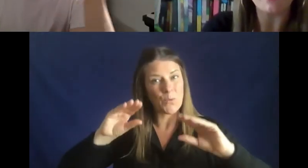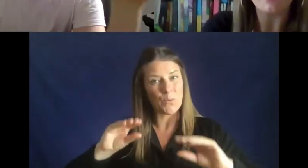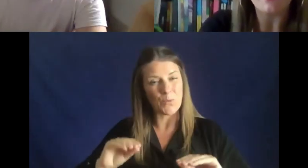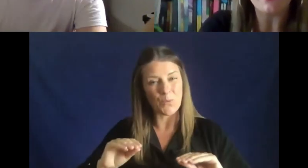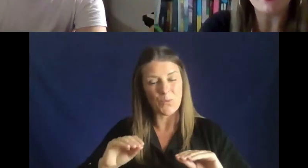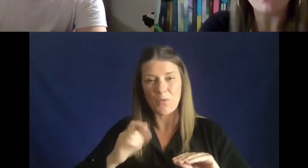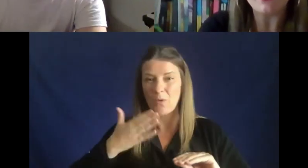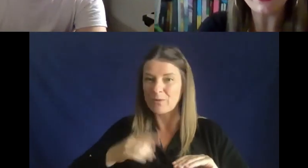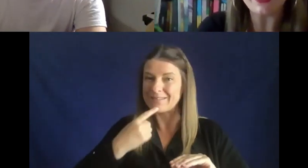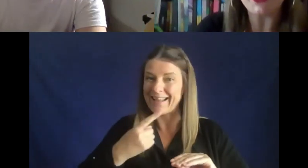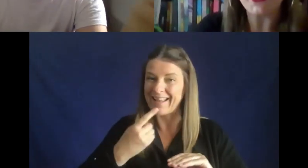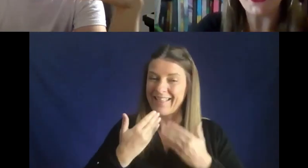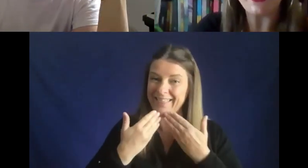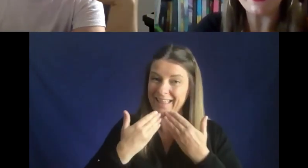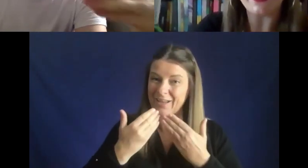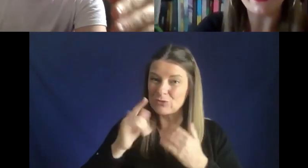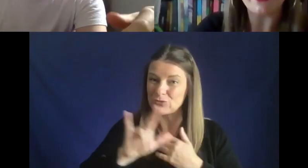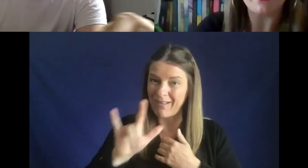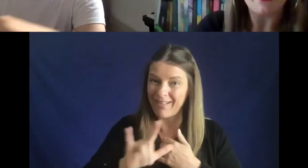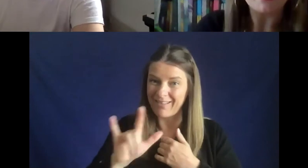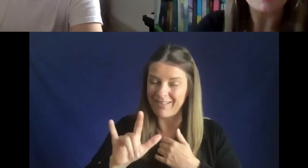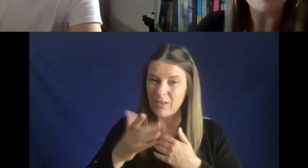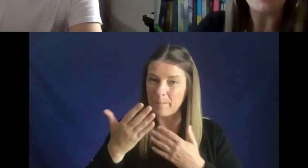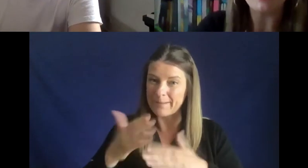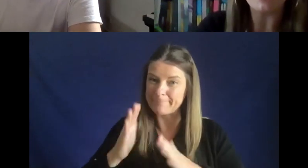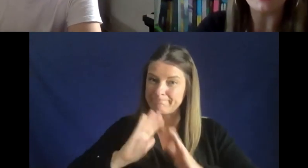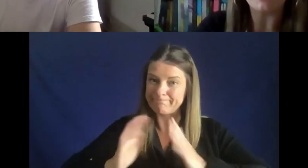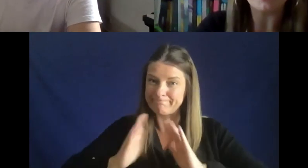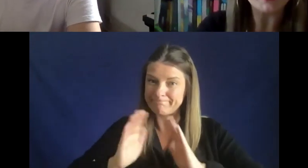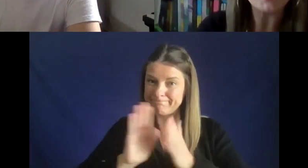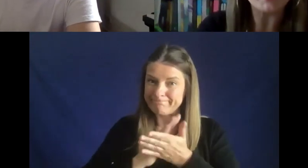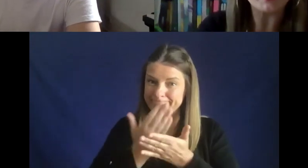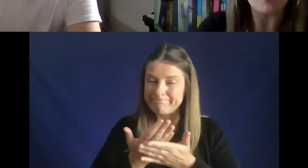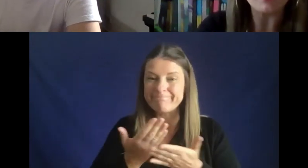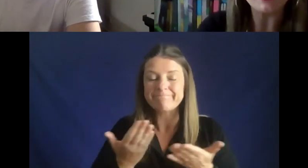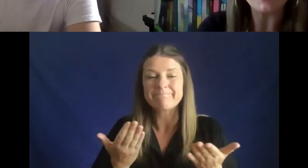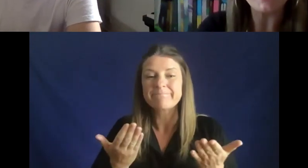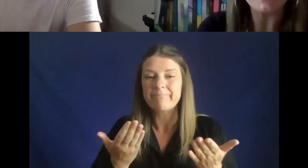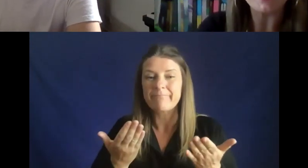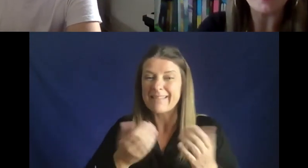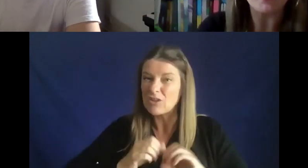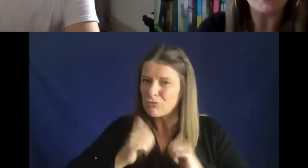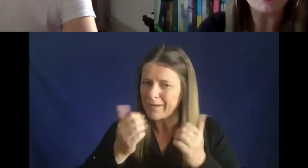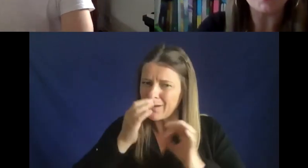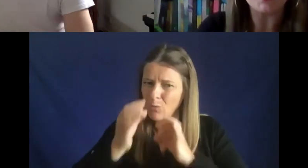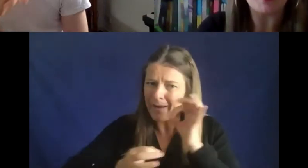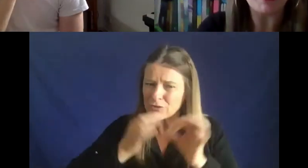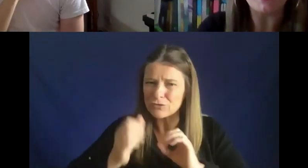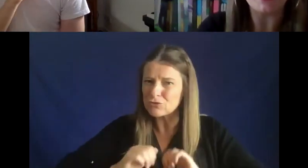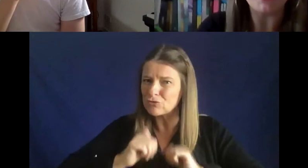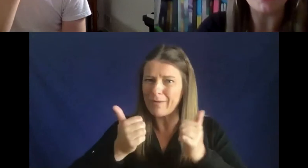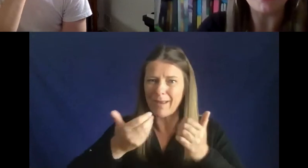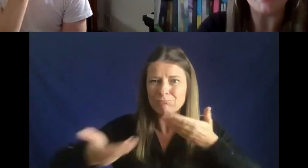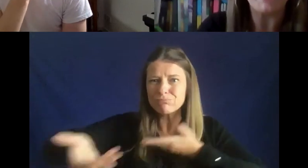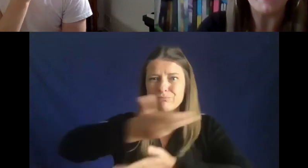has been signing for us. Some really great questions and conversation to start off the festival. So a